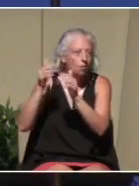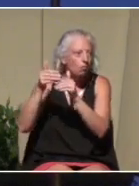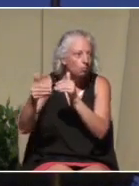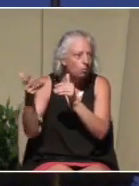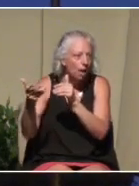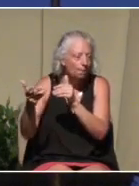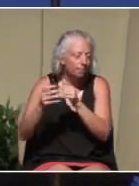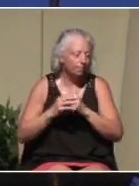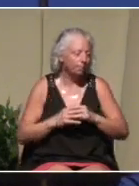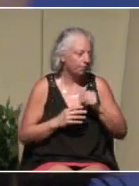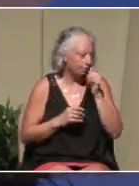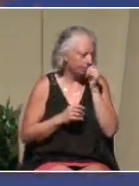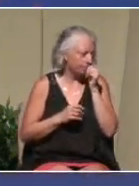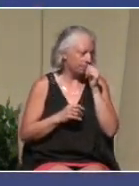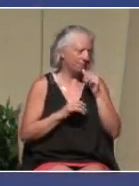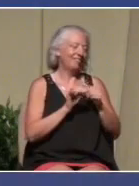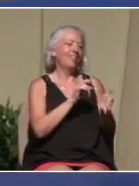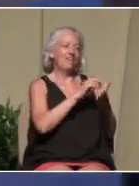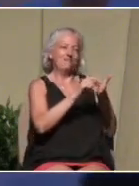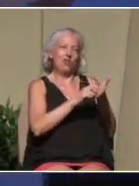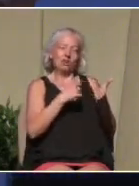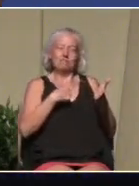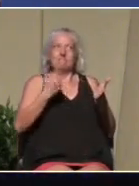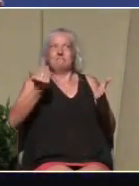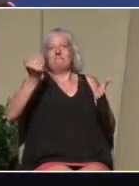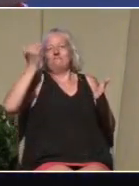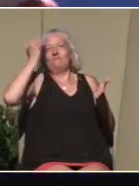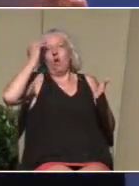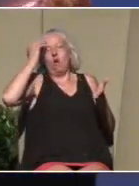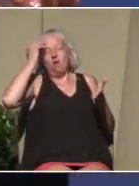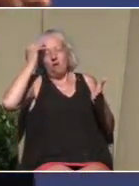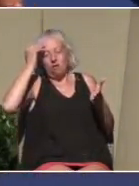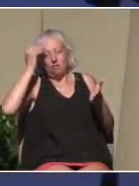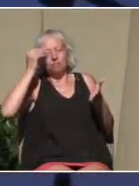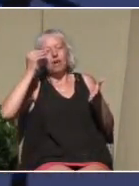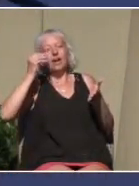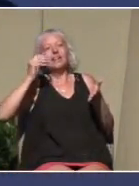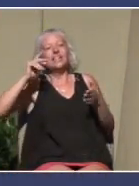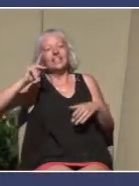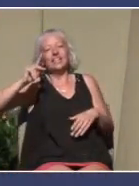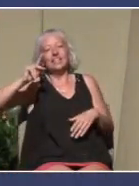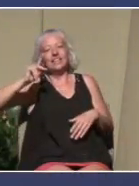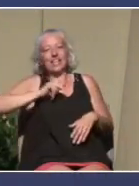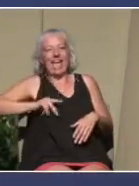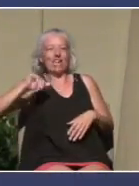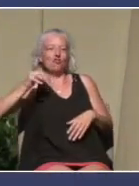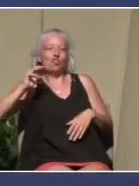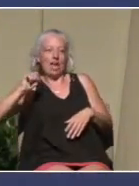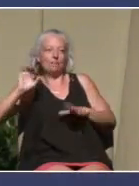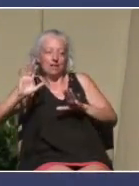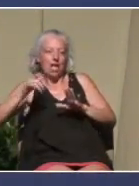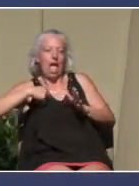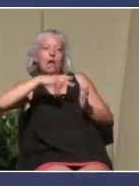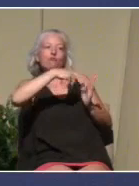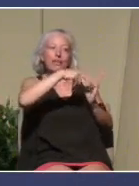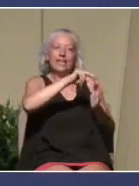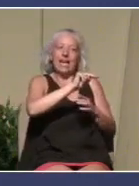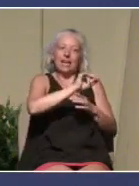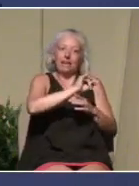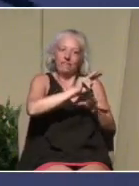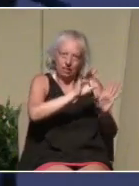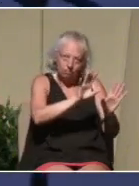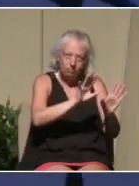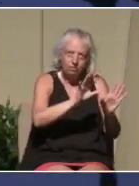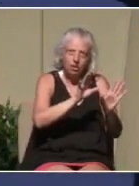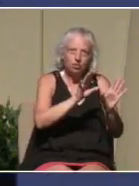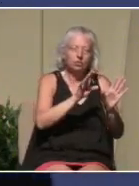know this passage by heart. I've said it a million times myself, but I know it in the King James Version. But I have to read it to you in the NIV Version. So here it